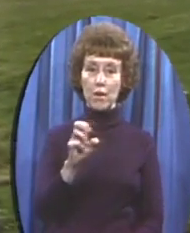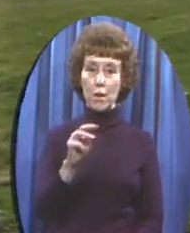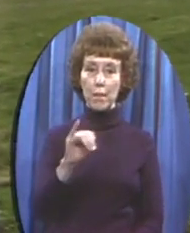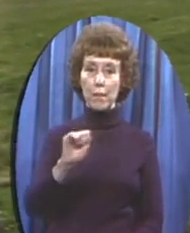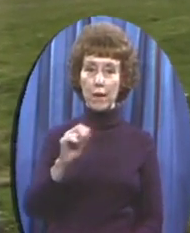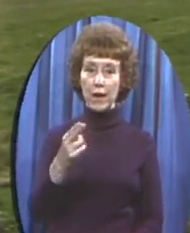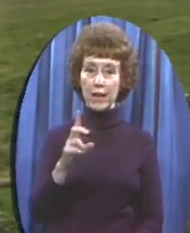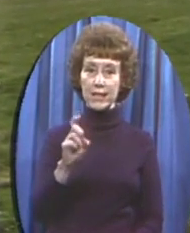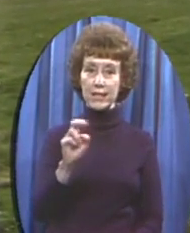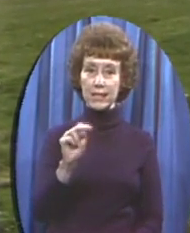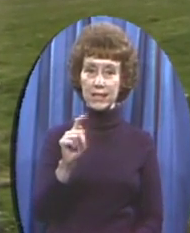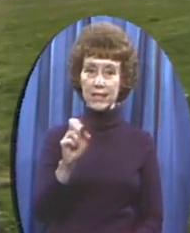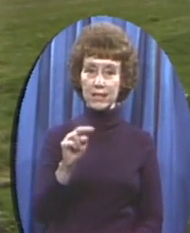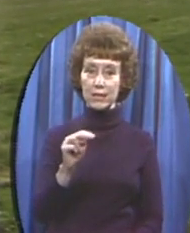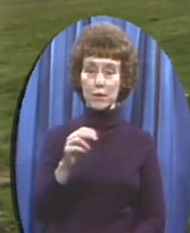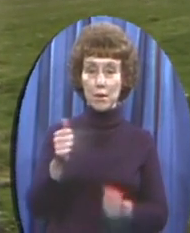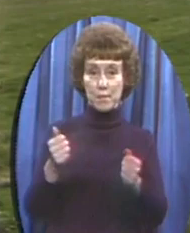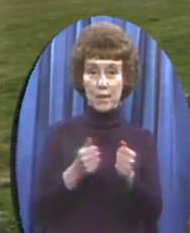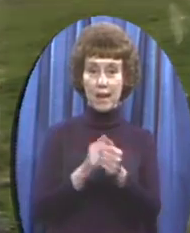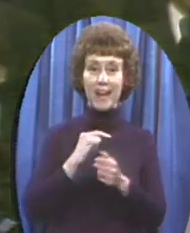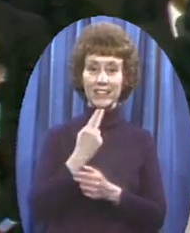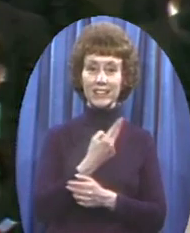the military nerve center of this nation.